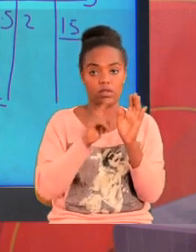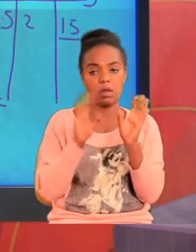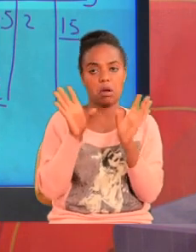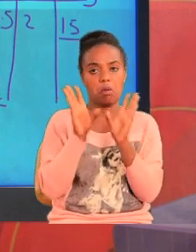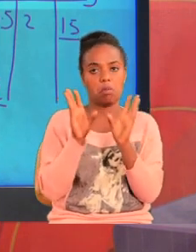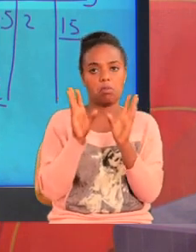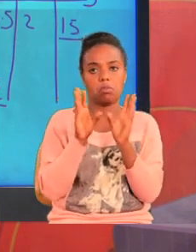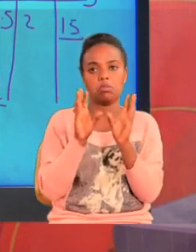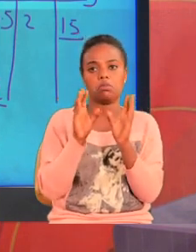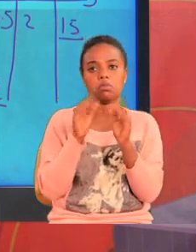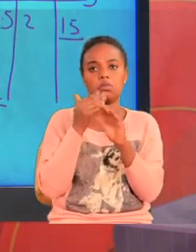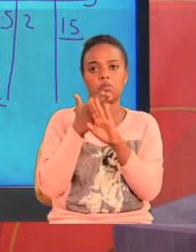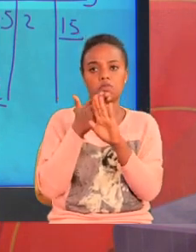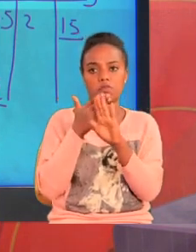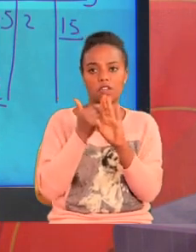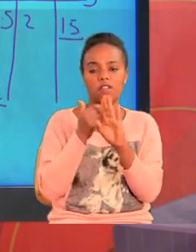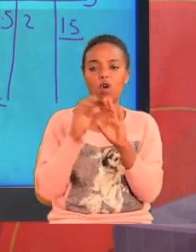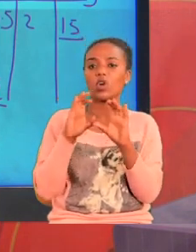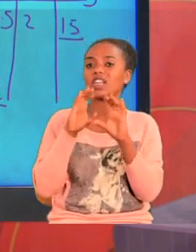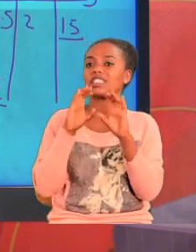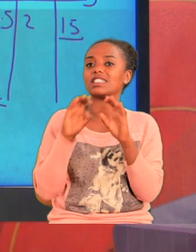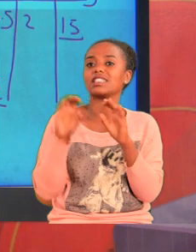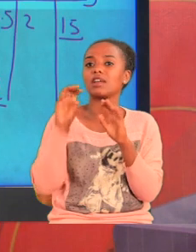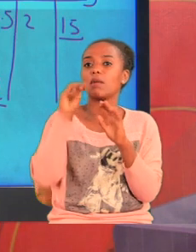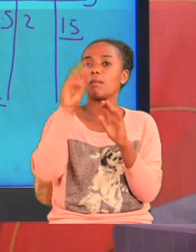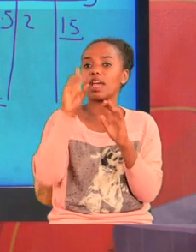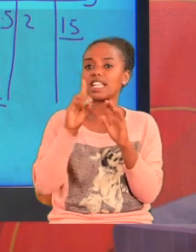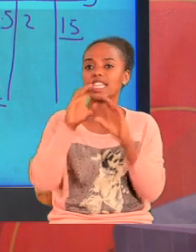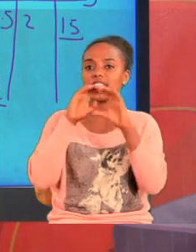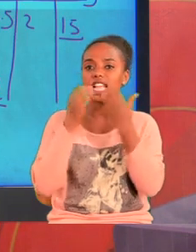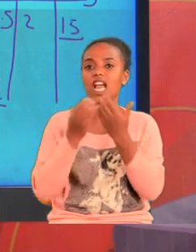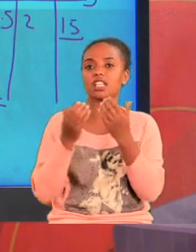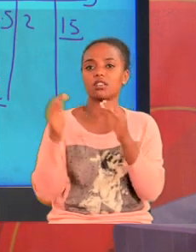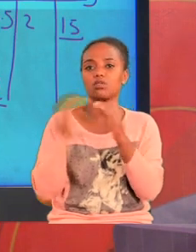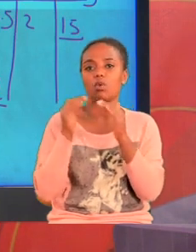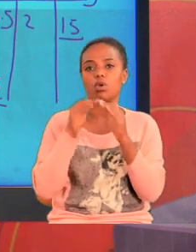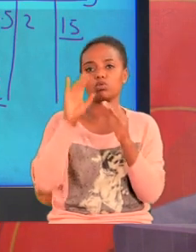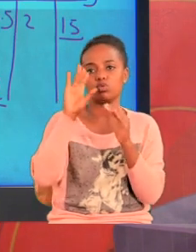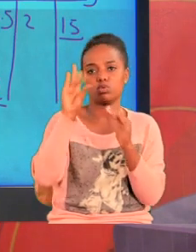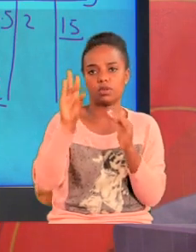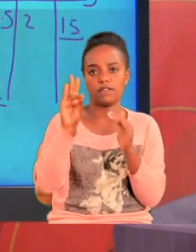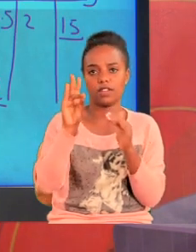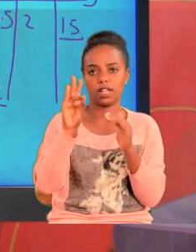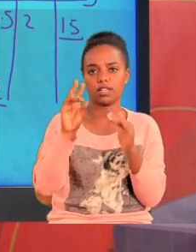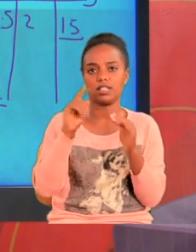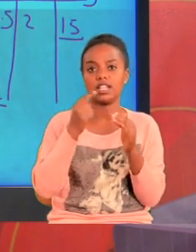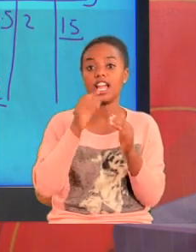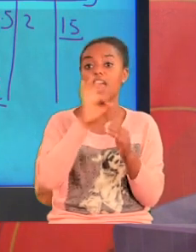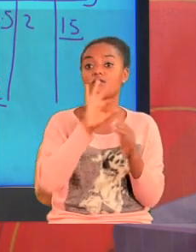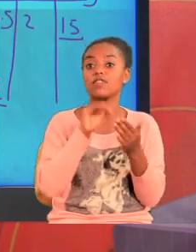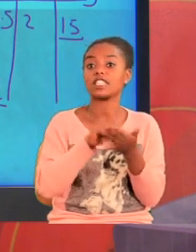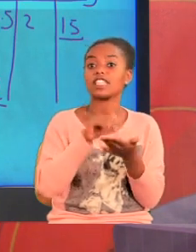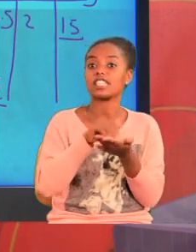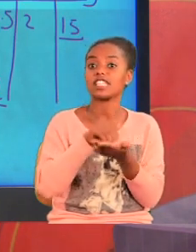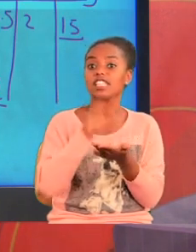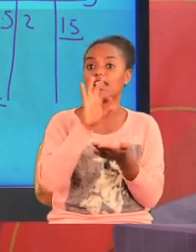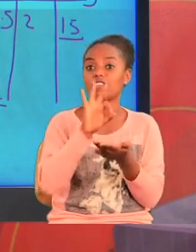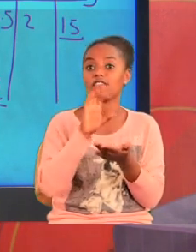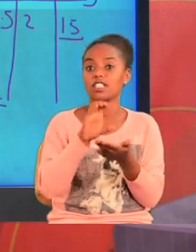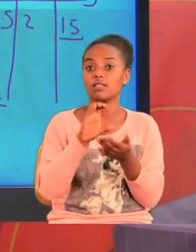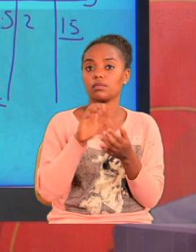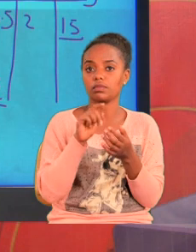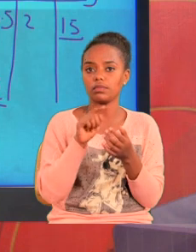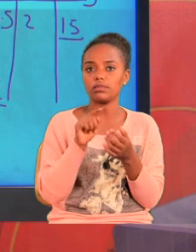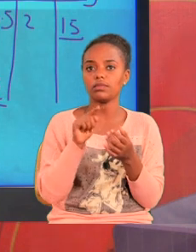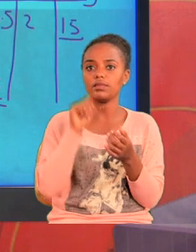frequency before the median class, we have 7. We put that number here. And this means it is the frequency of the median